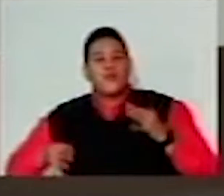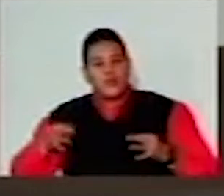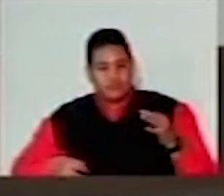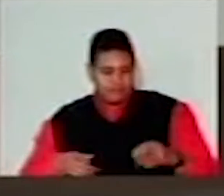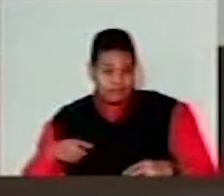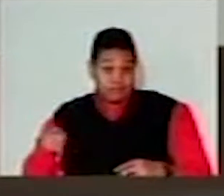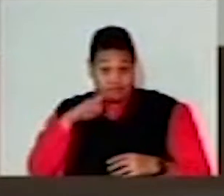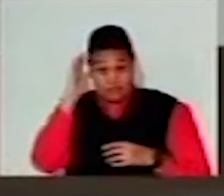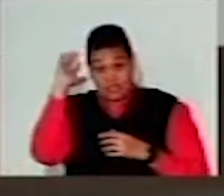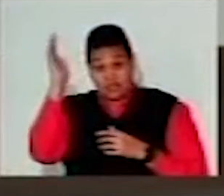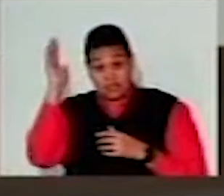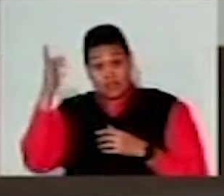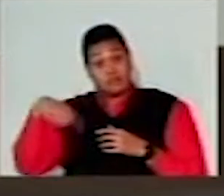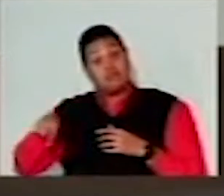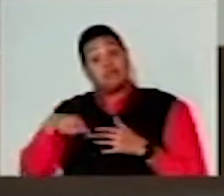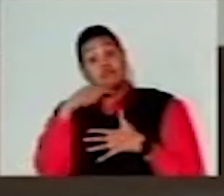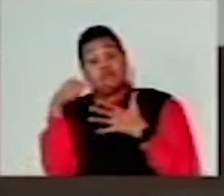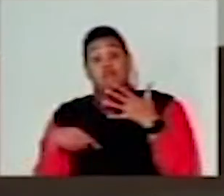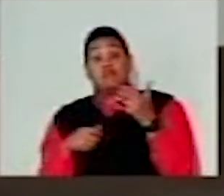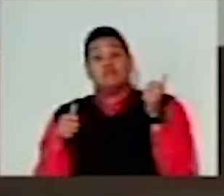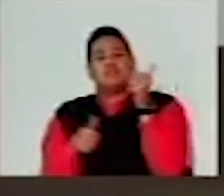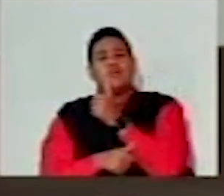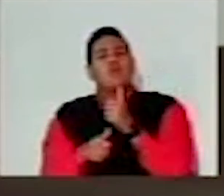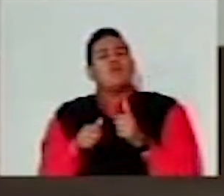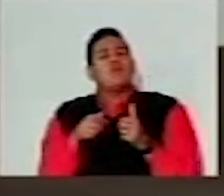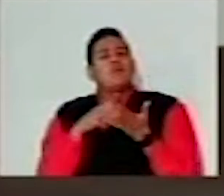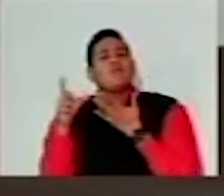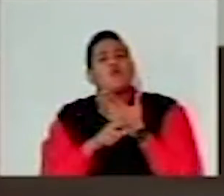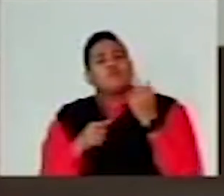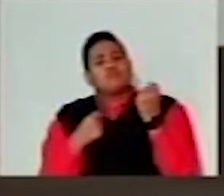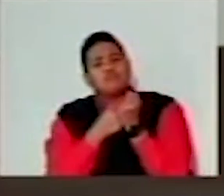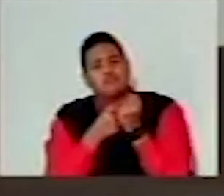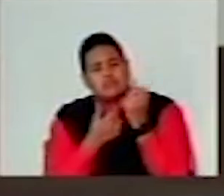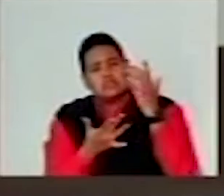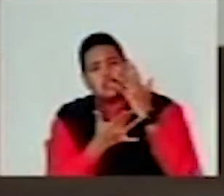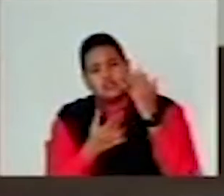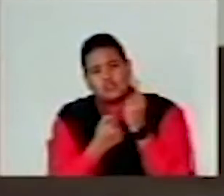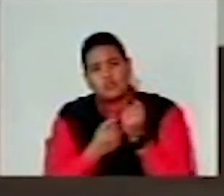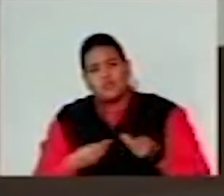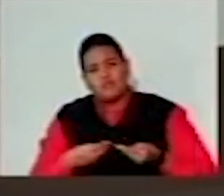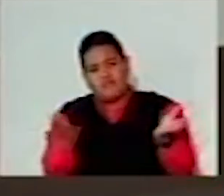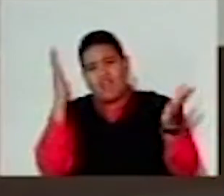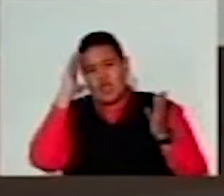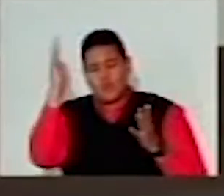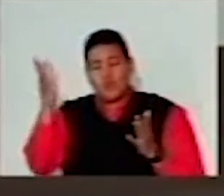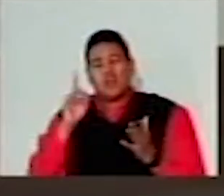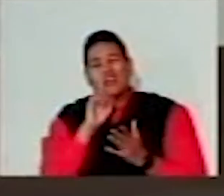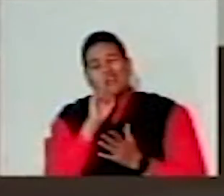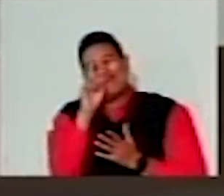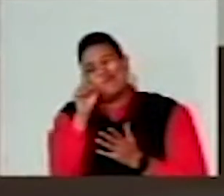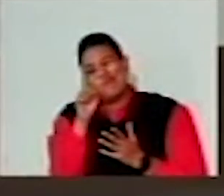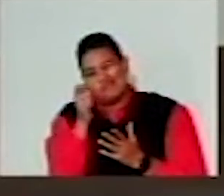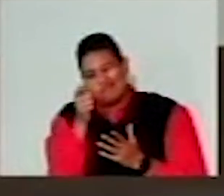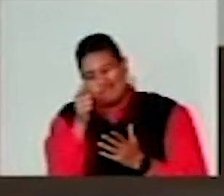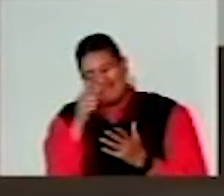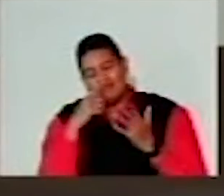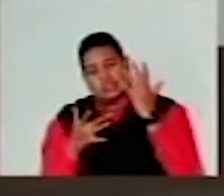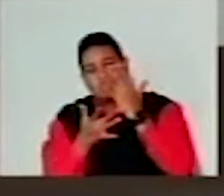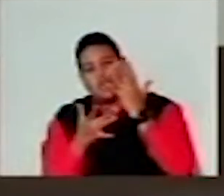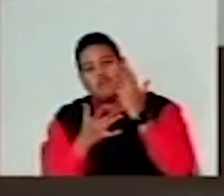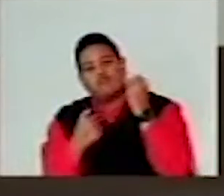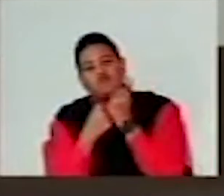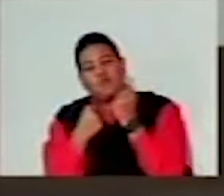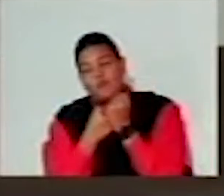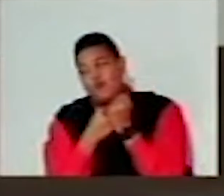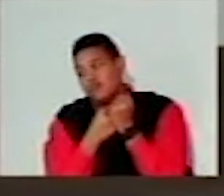Mr. Speaker, under this program, technical assistance will be provided. And one bit of technical